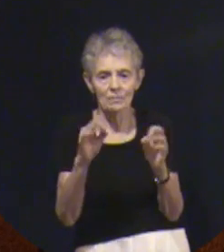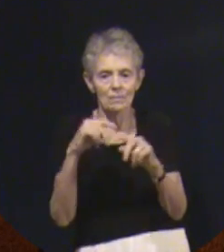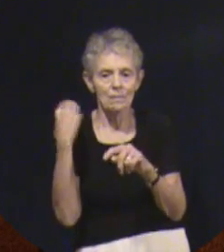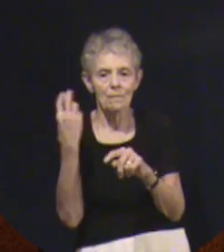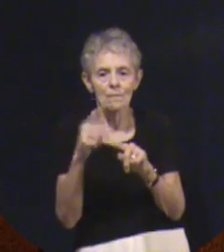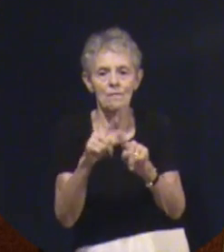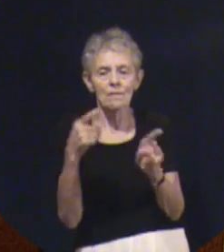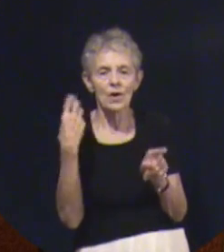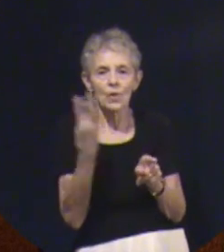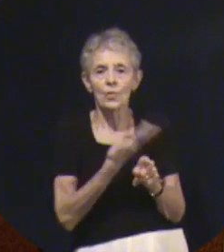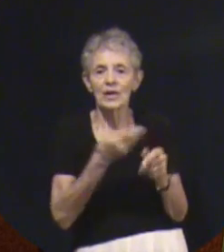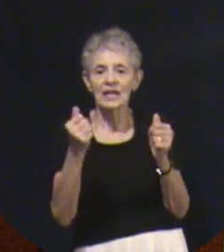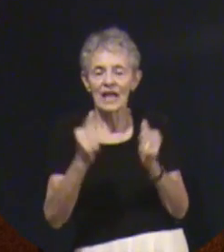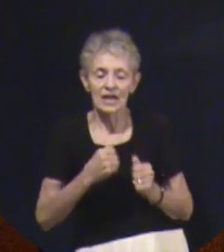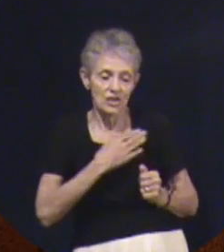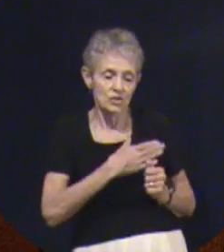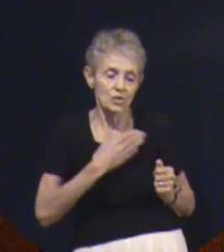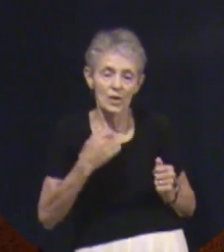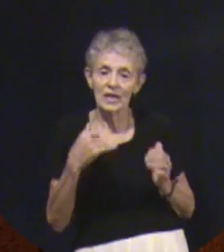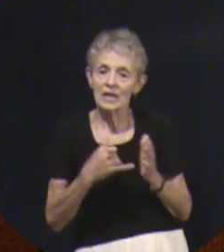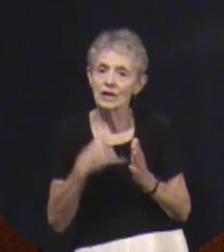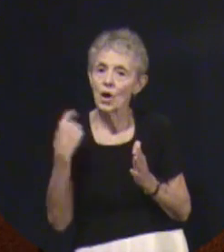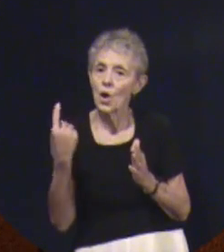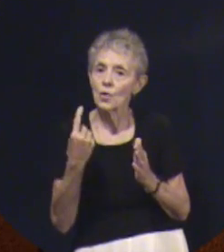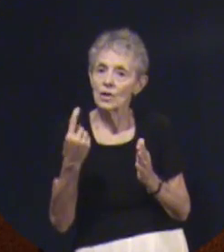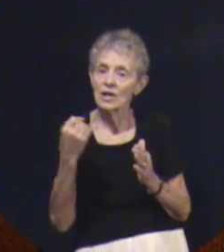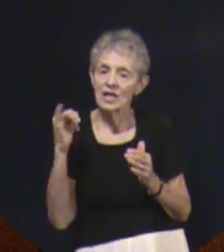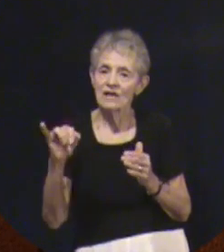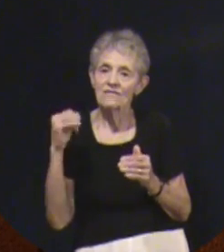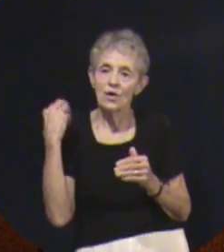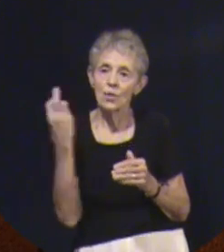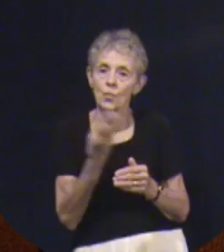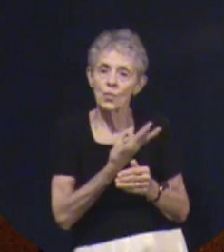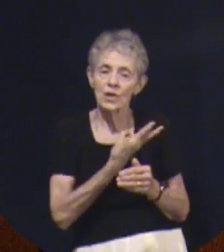can enjoy freedom only if we accept limits.